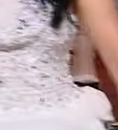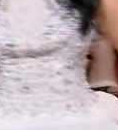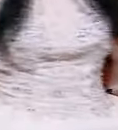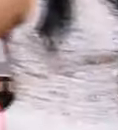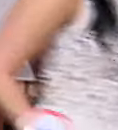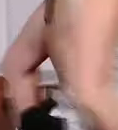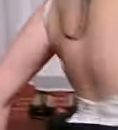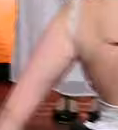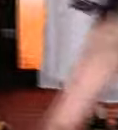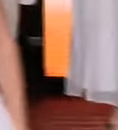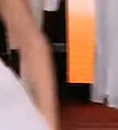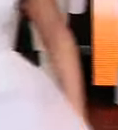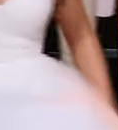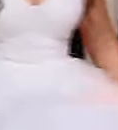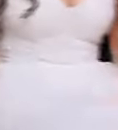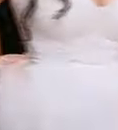In my